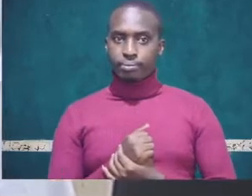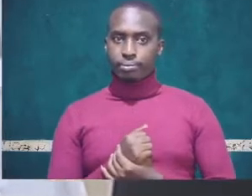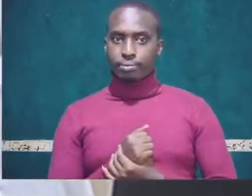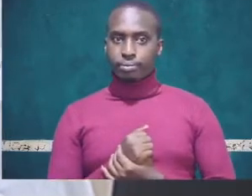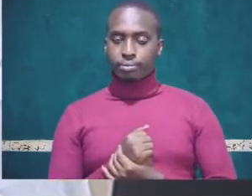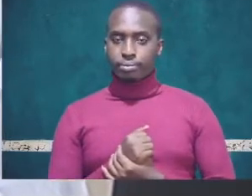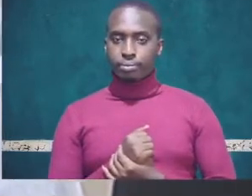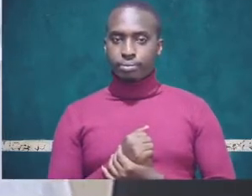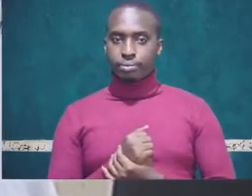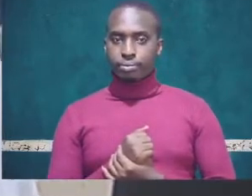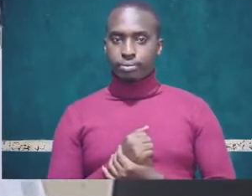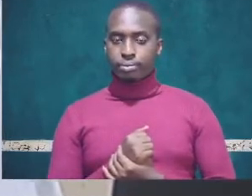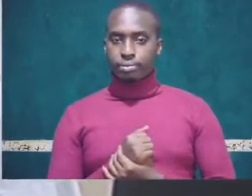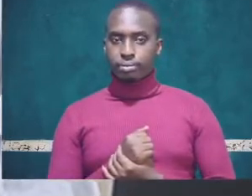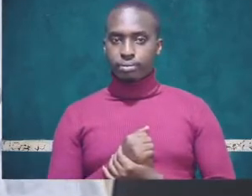schedule number 2,